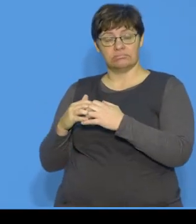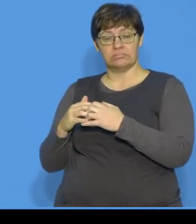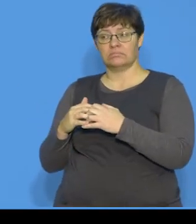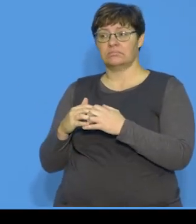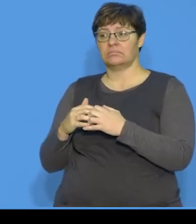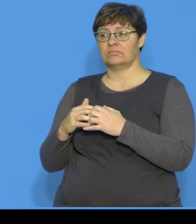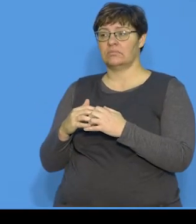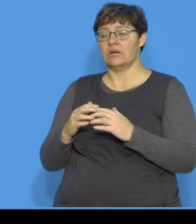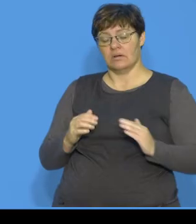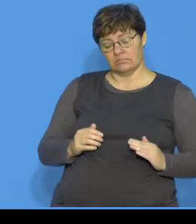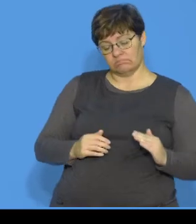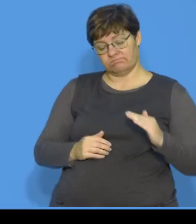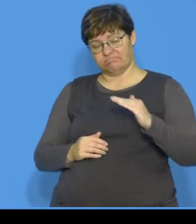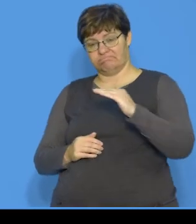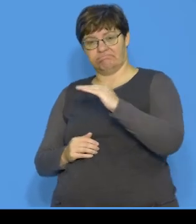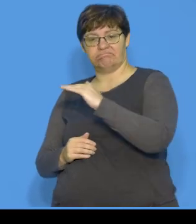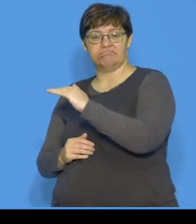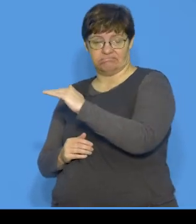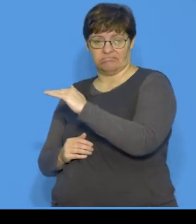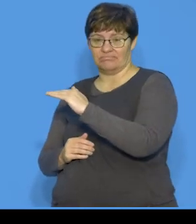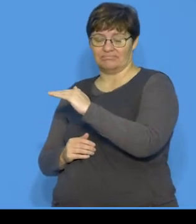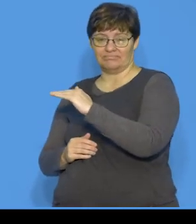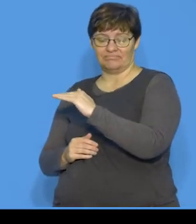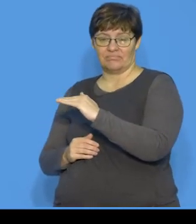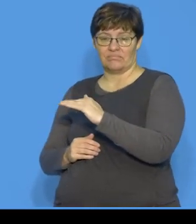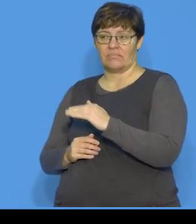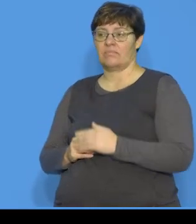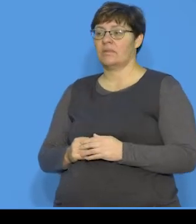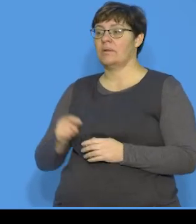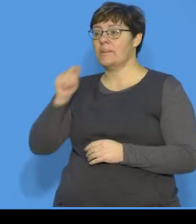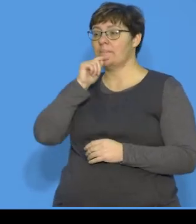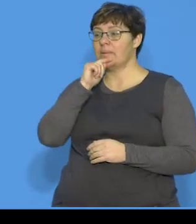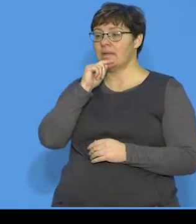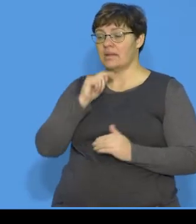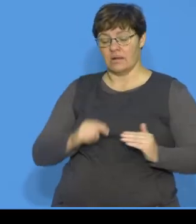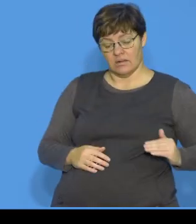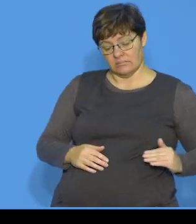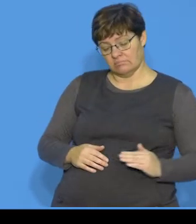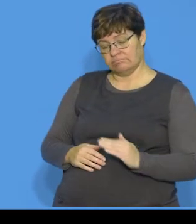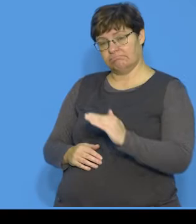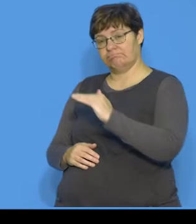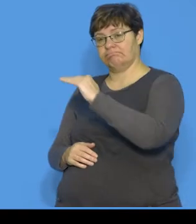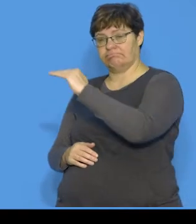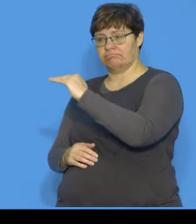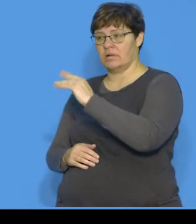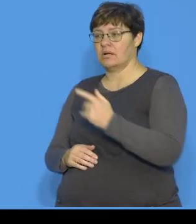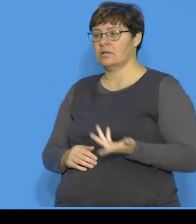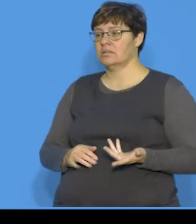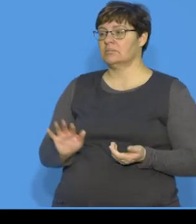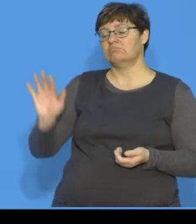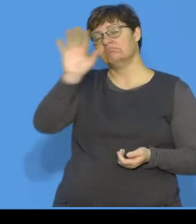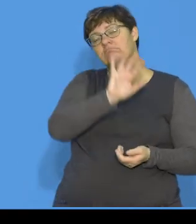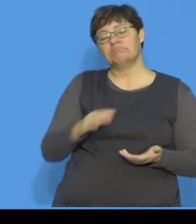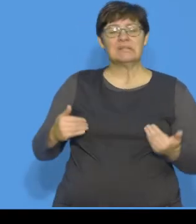start leveling off. And we see that that deceleration is probably going to